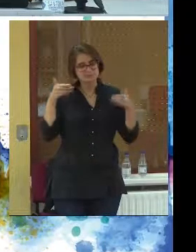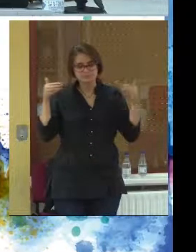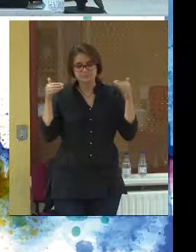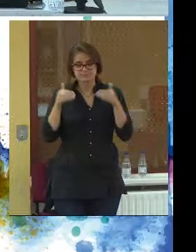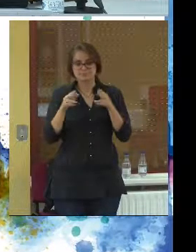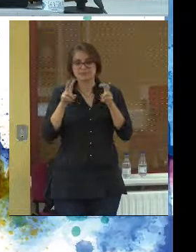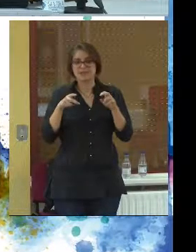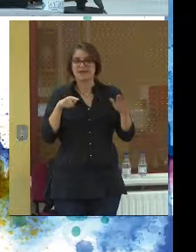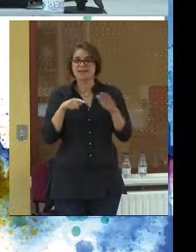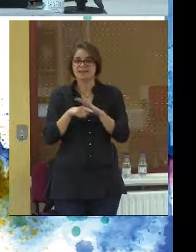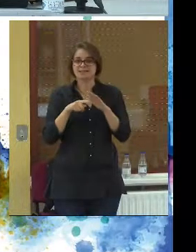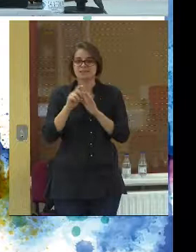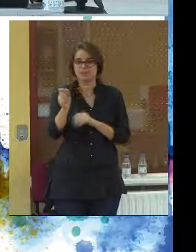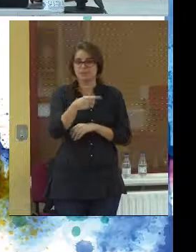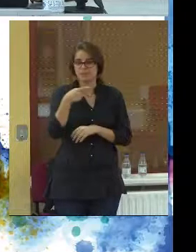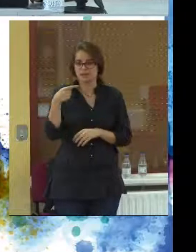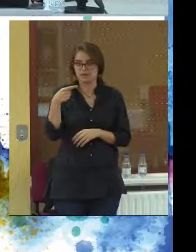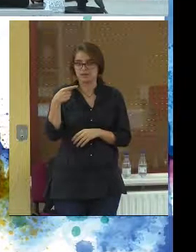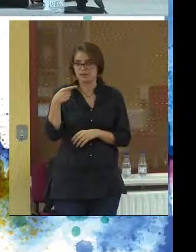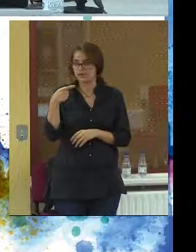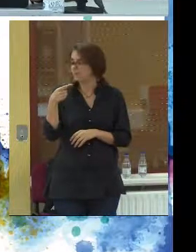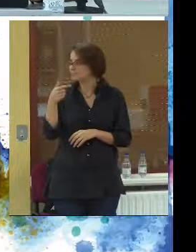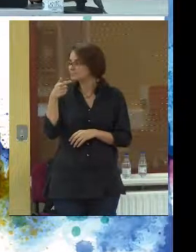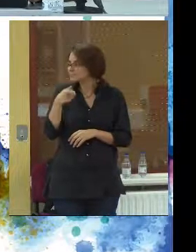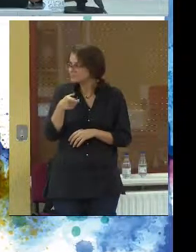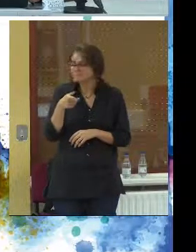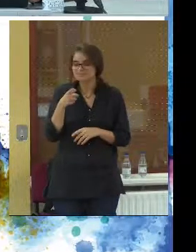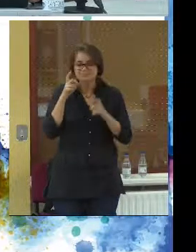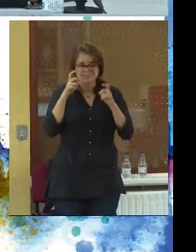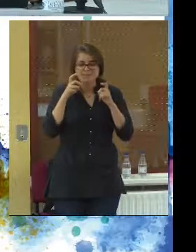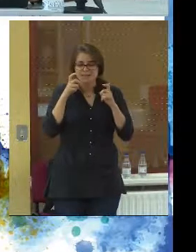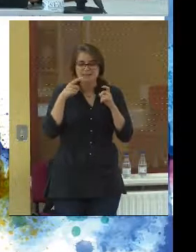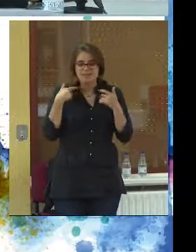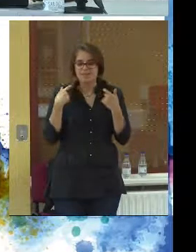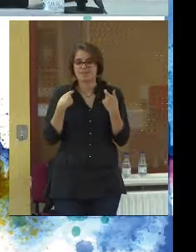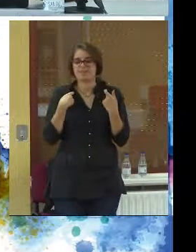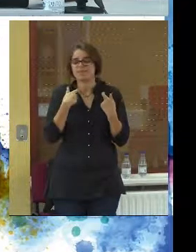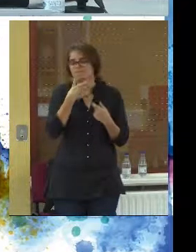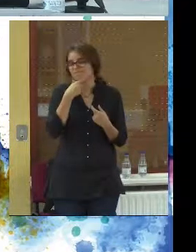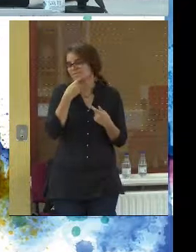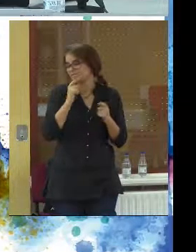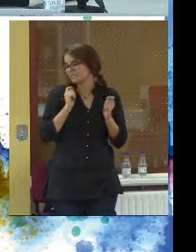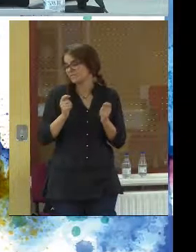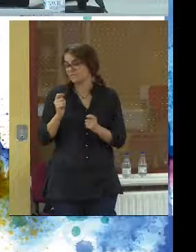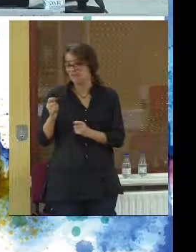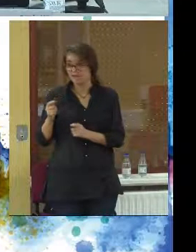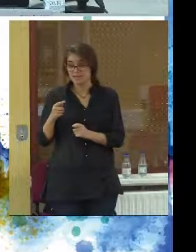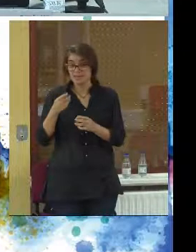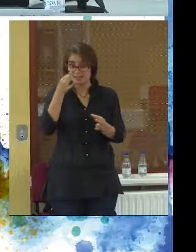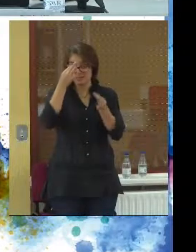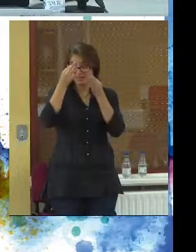focused especially on the management already implemented and meant to facilitate to the